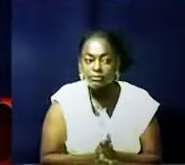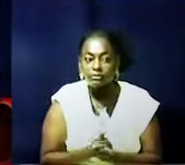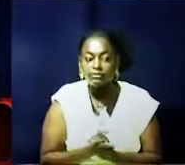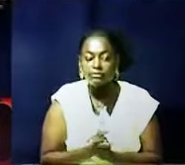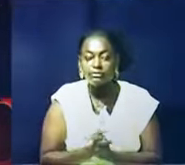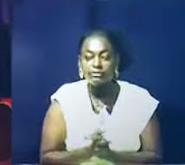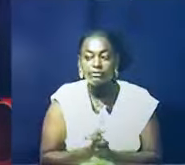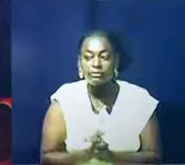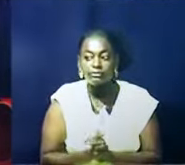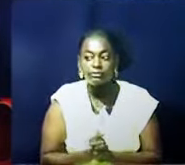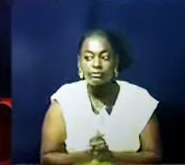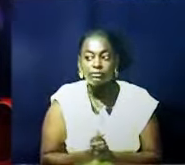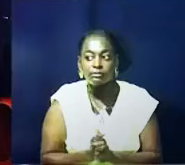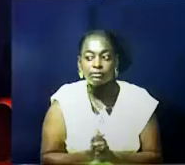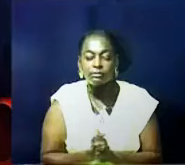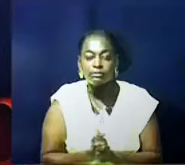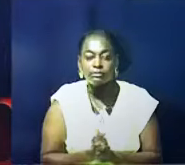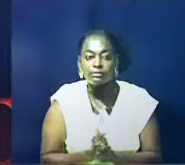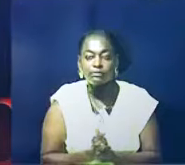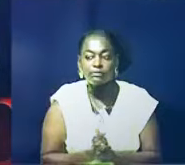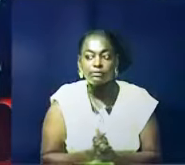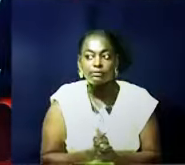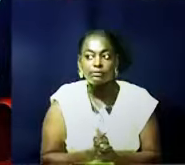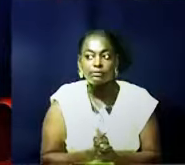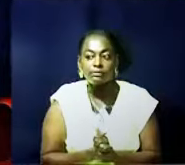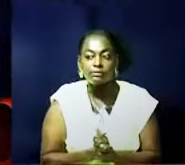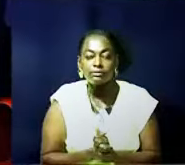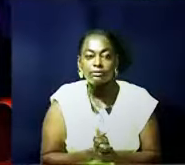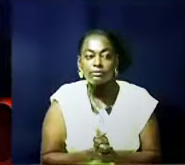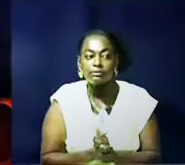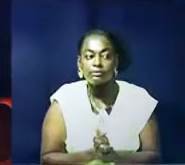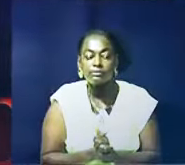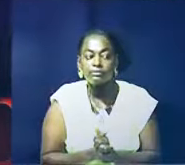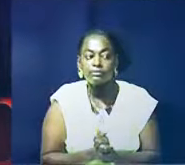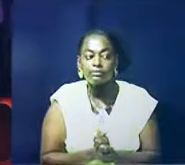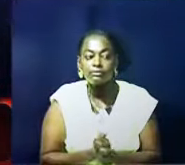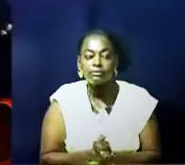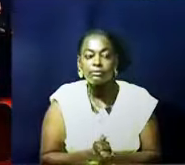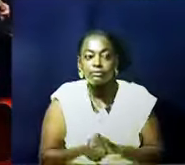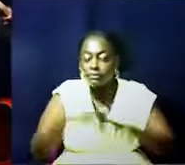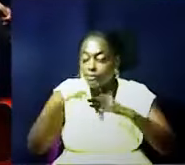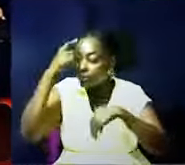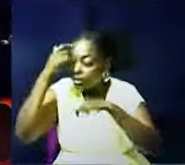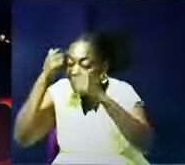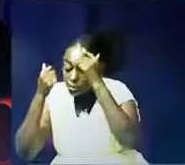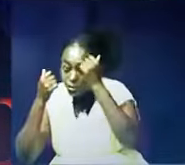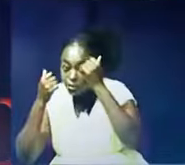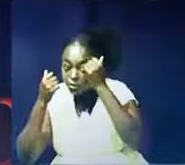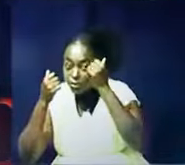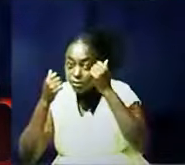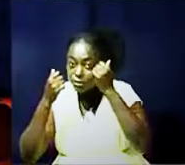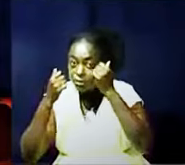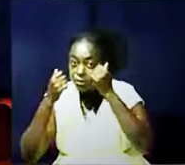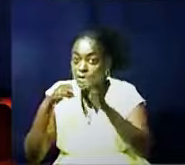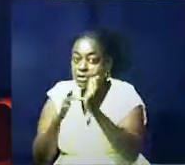Yenechi, Nanso, or Treneho, Echo, Estreneso, Echo Bompai. Because he finds this as important.